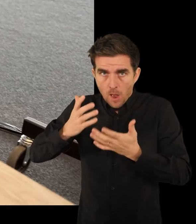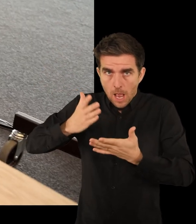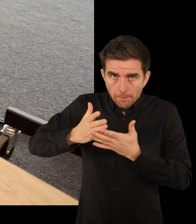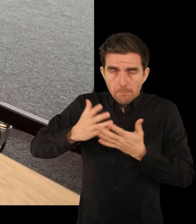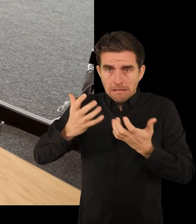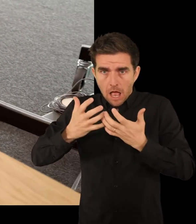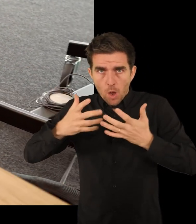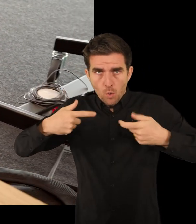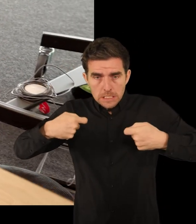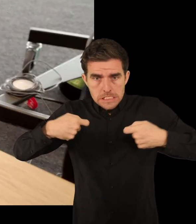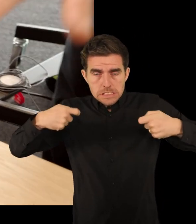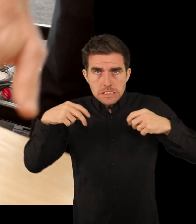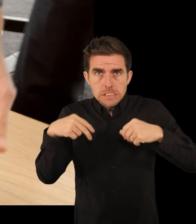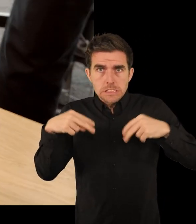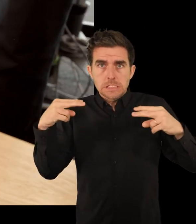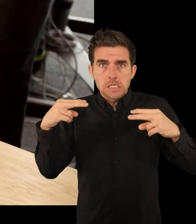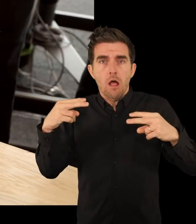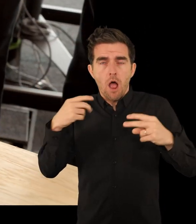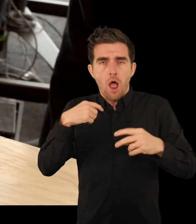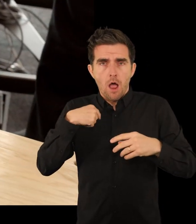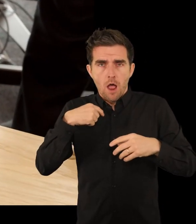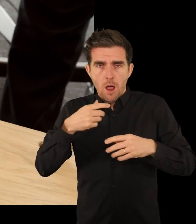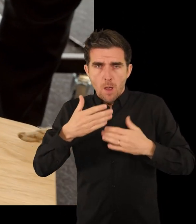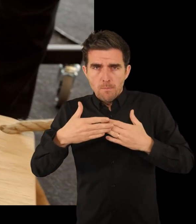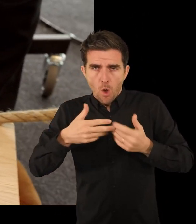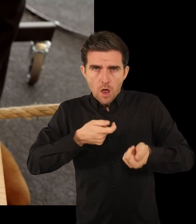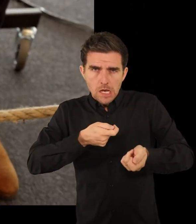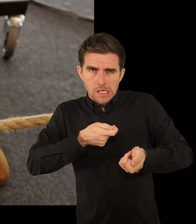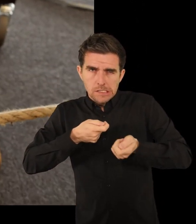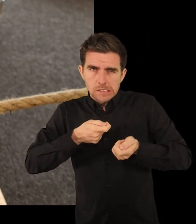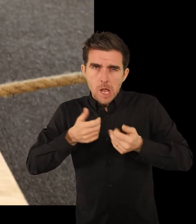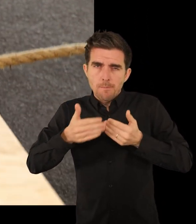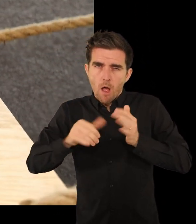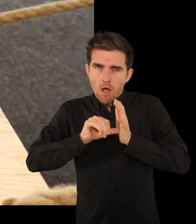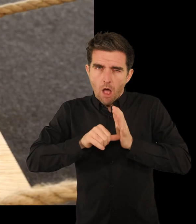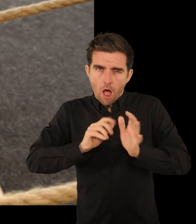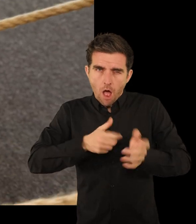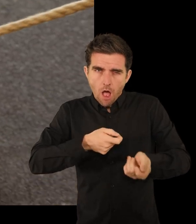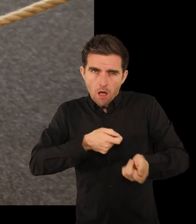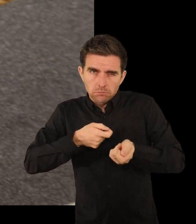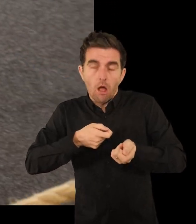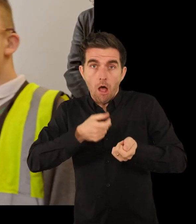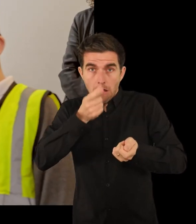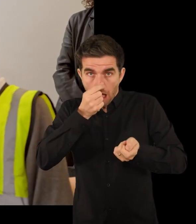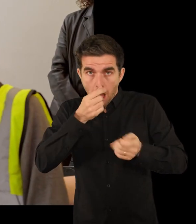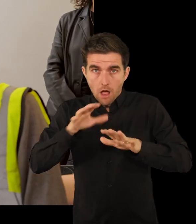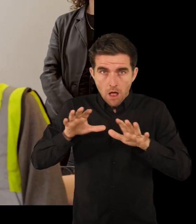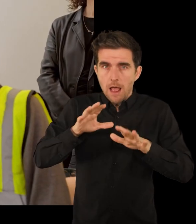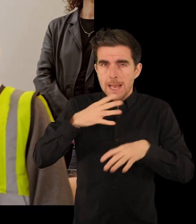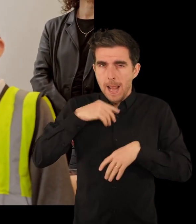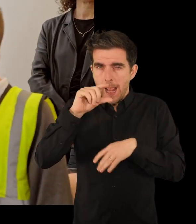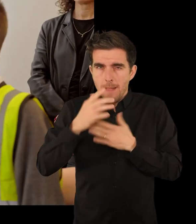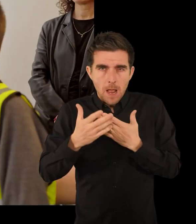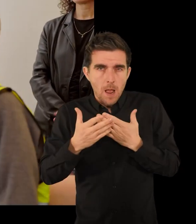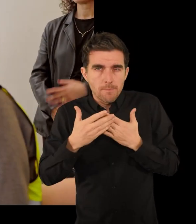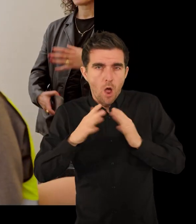how a suspension bridge works. And if I push a bit, a little bit, yeah, it gets a bit harder. So if you